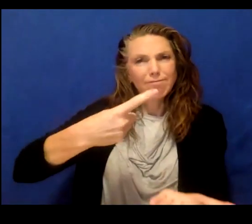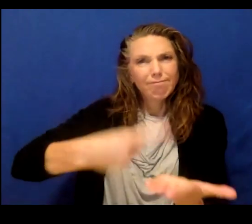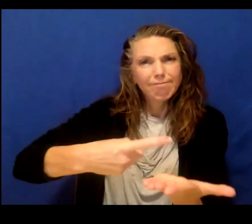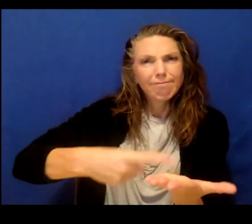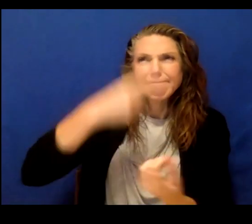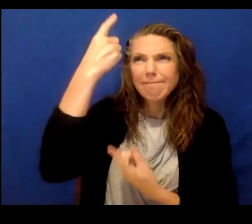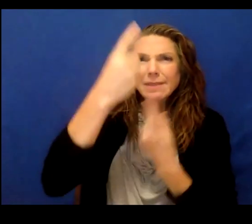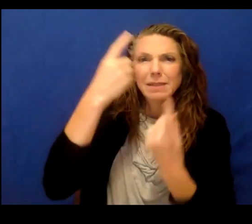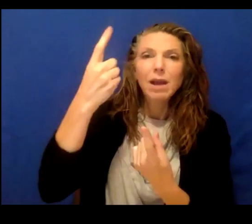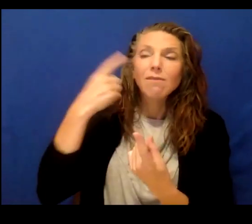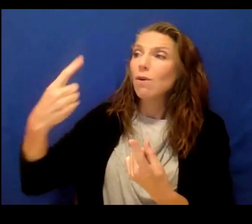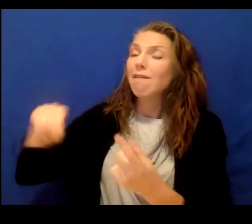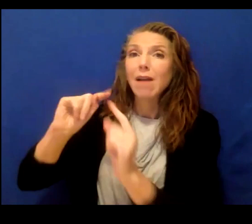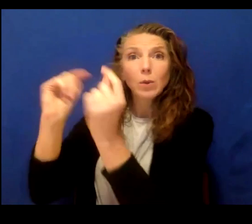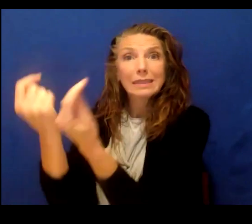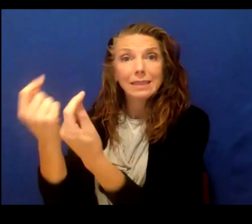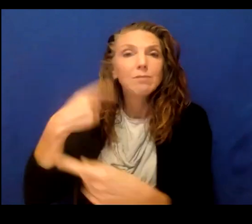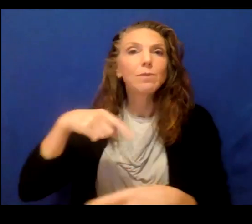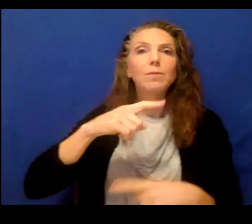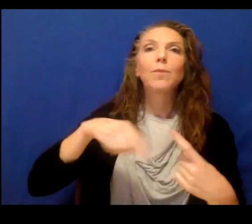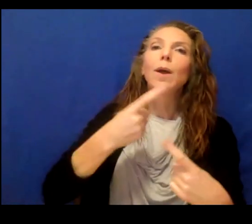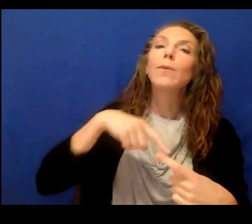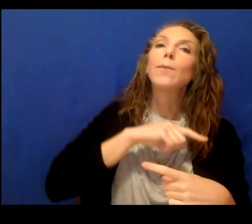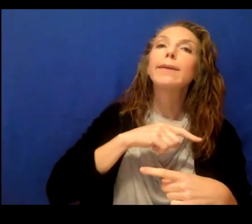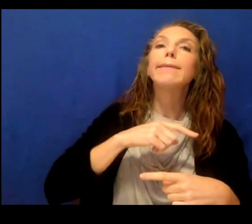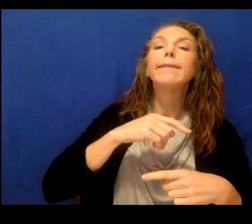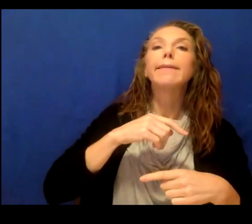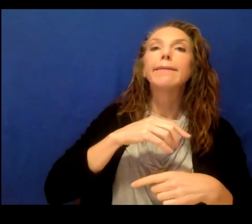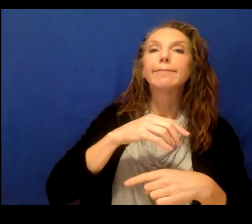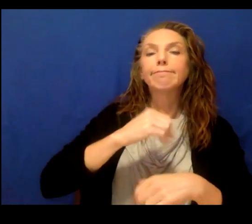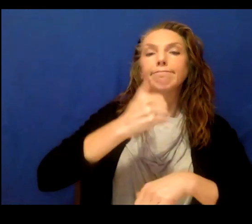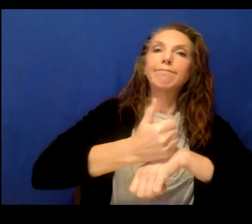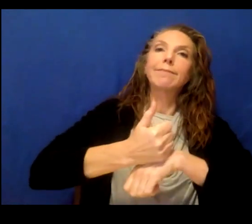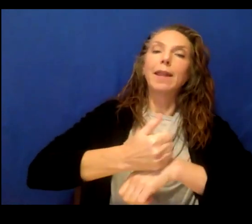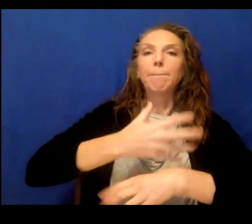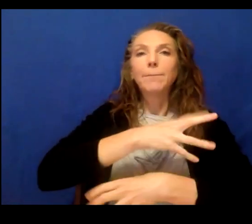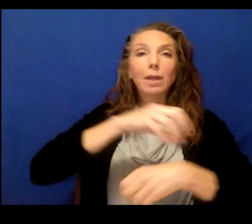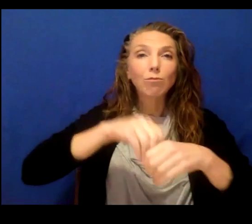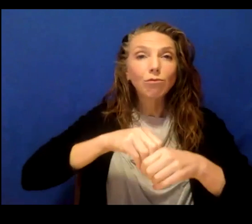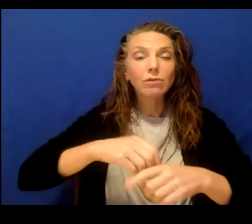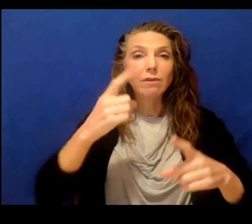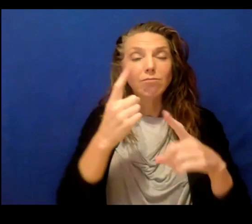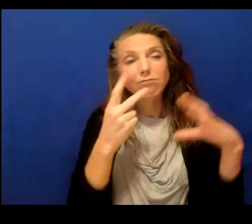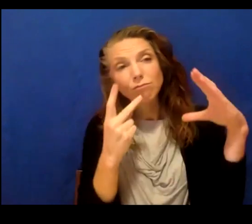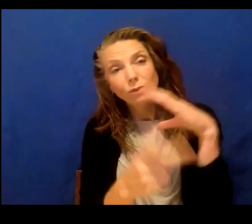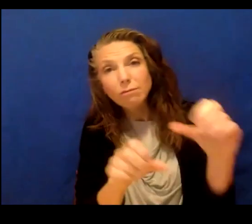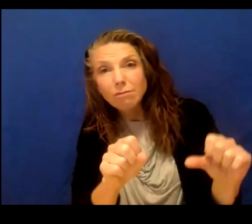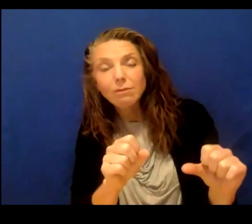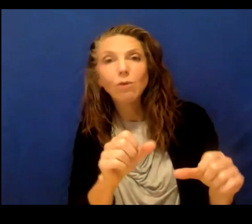for teams when creating and maintaining inclusive, predictable routines.